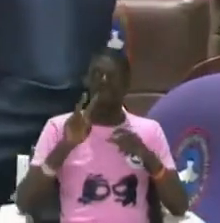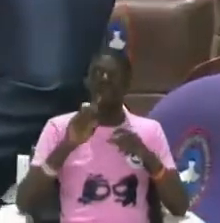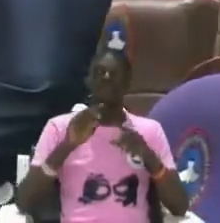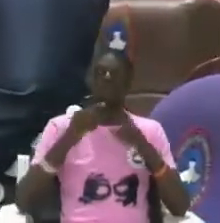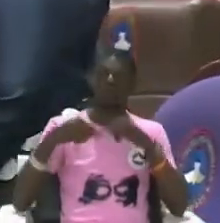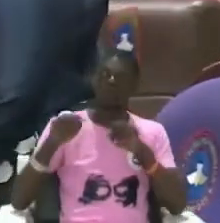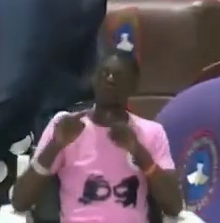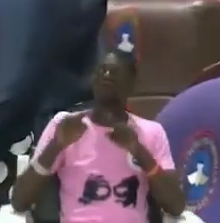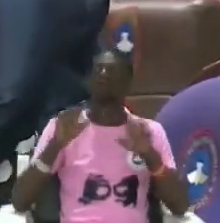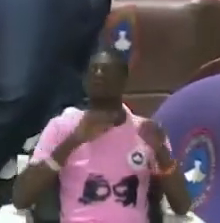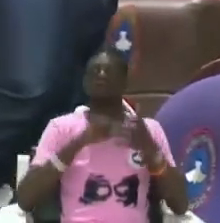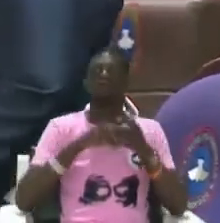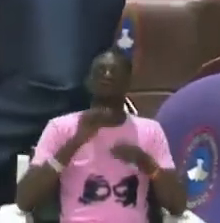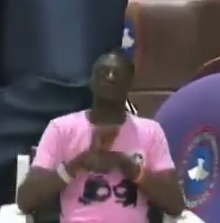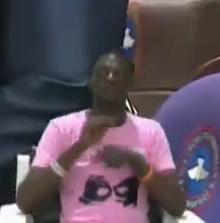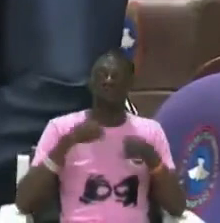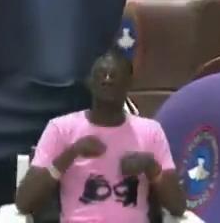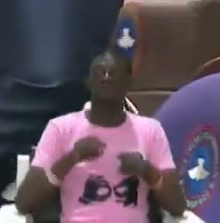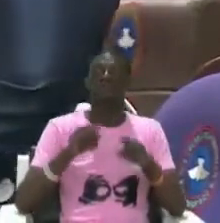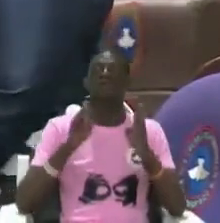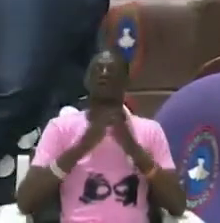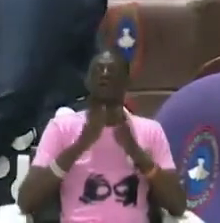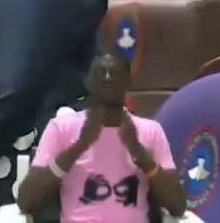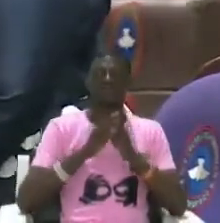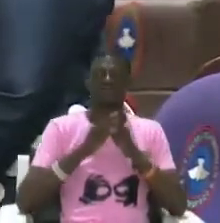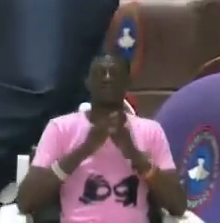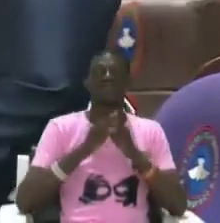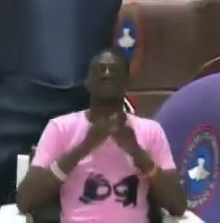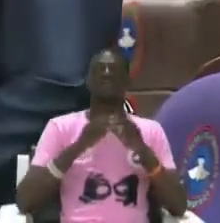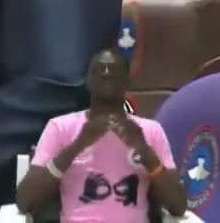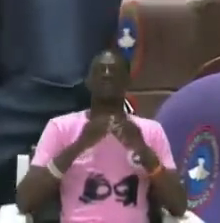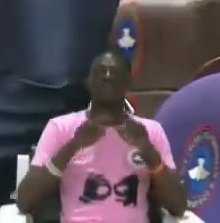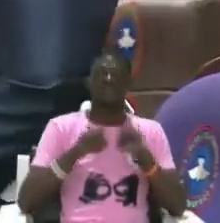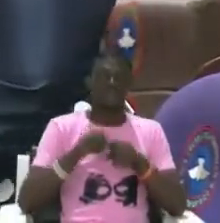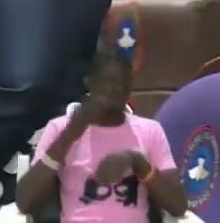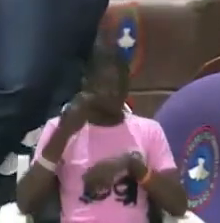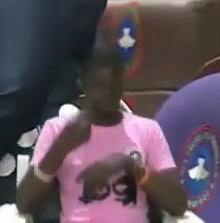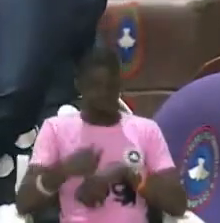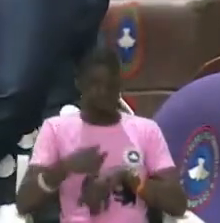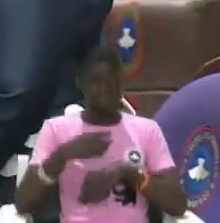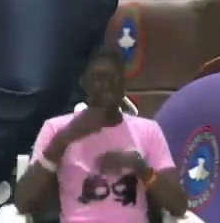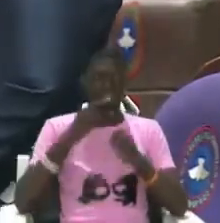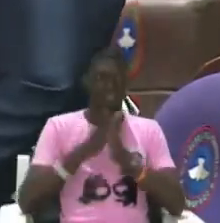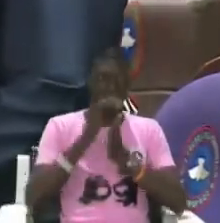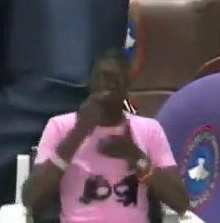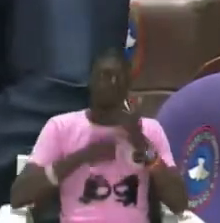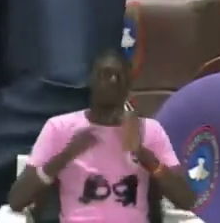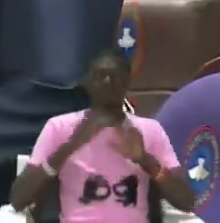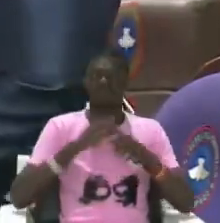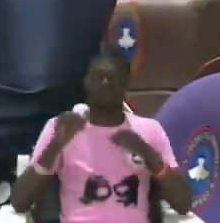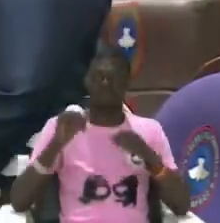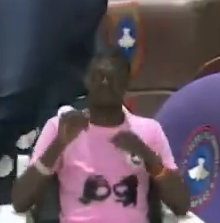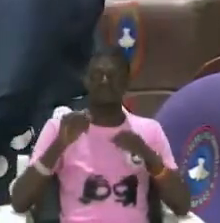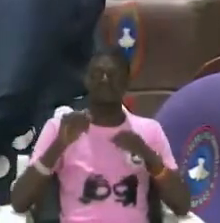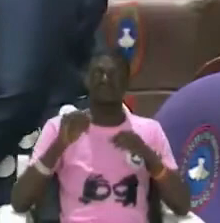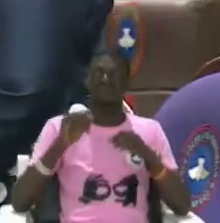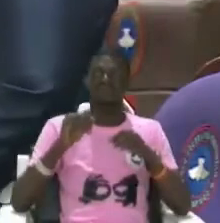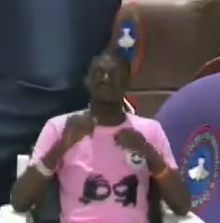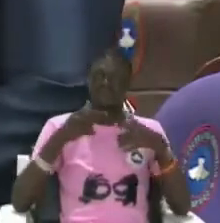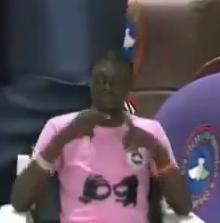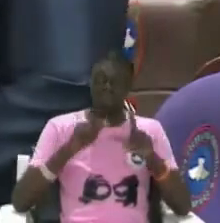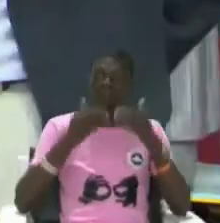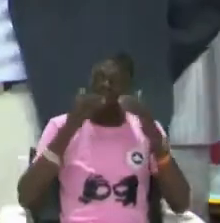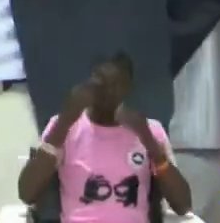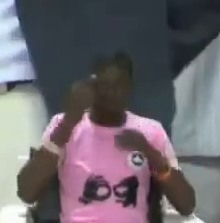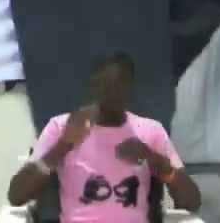this work during the convention like I looked at myself. I asked myself, what are you doing? Let us thank God for